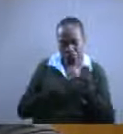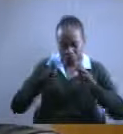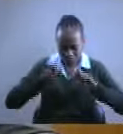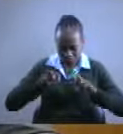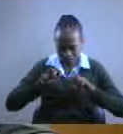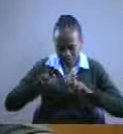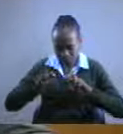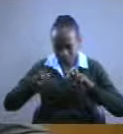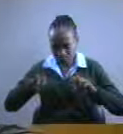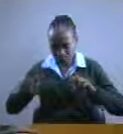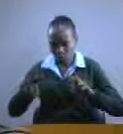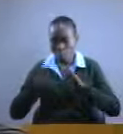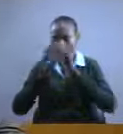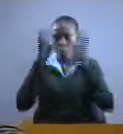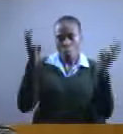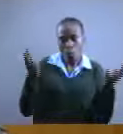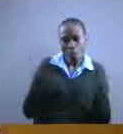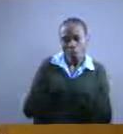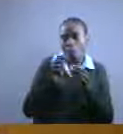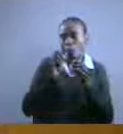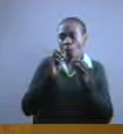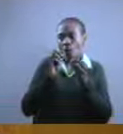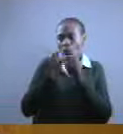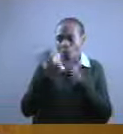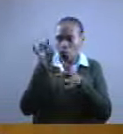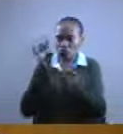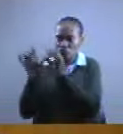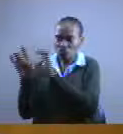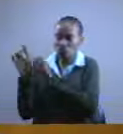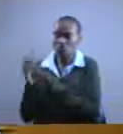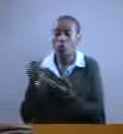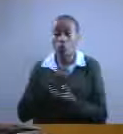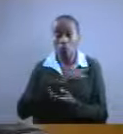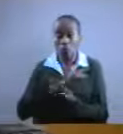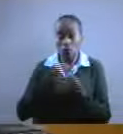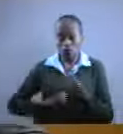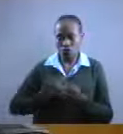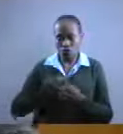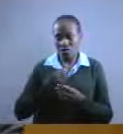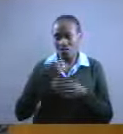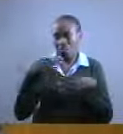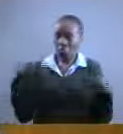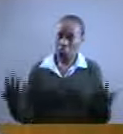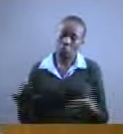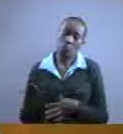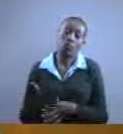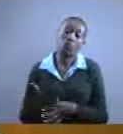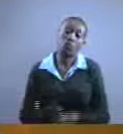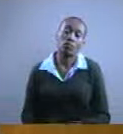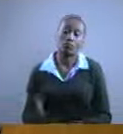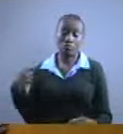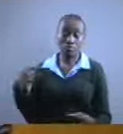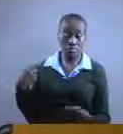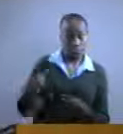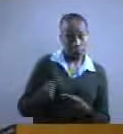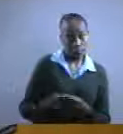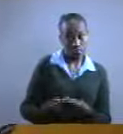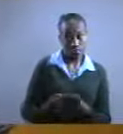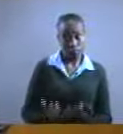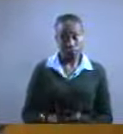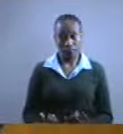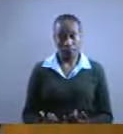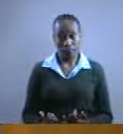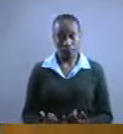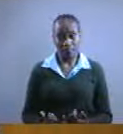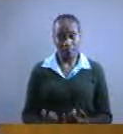into and analyzed global options in addressing youth unemployment. And up to today, it